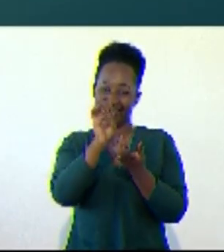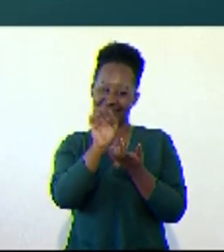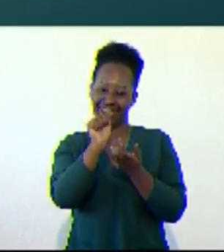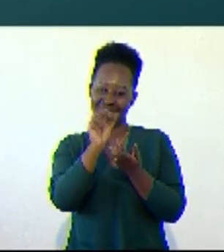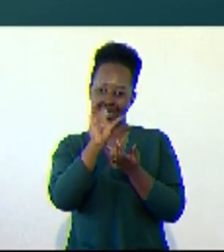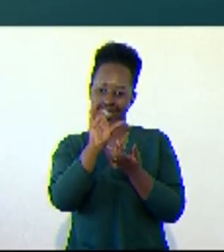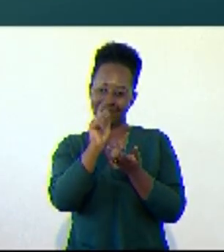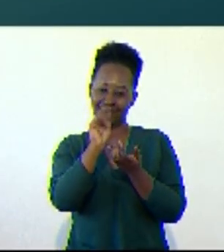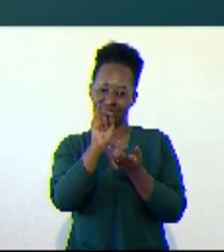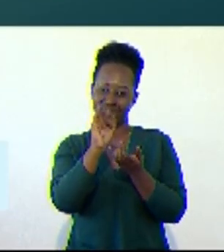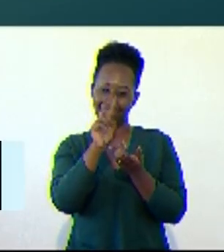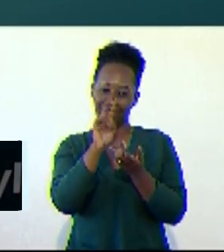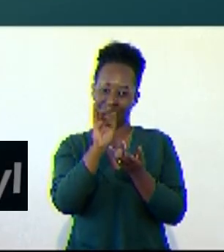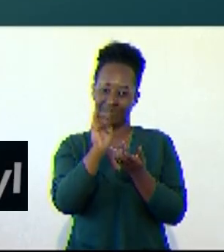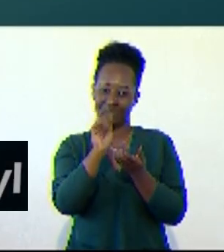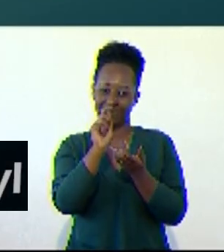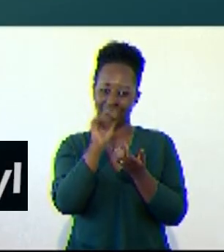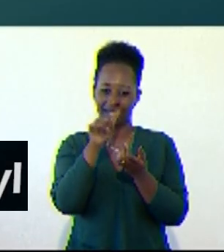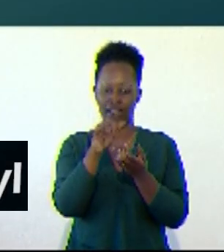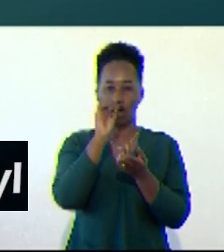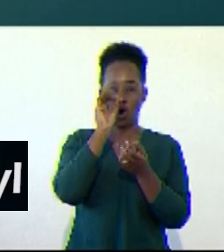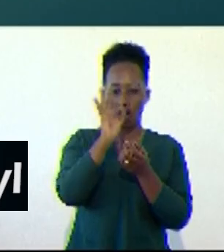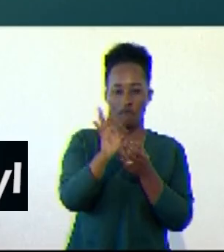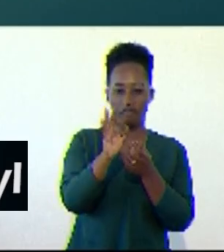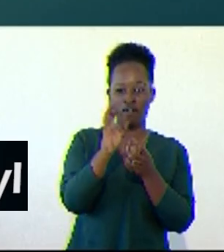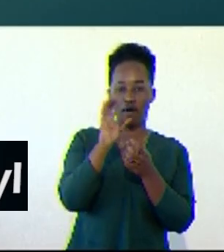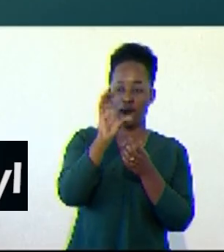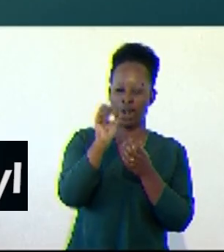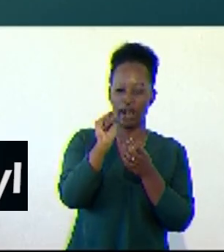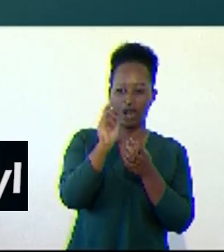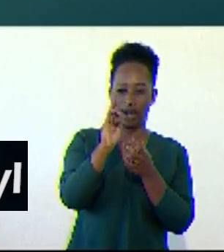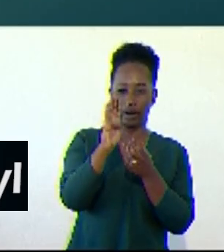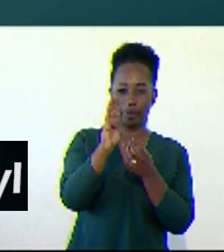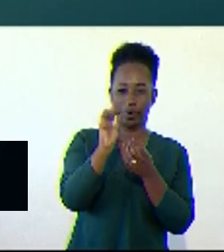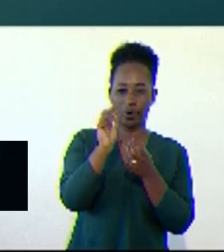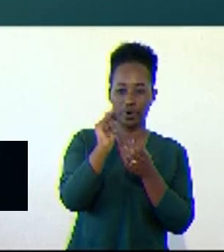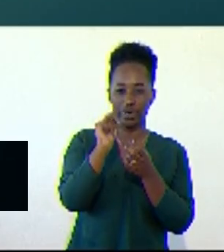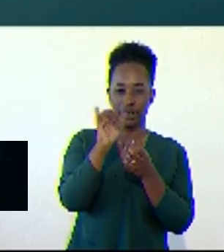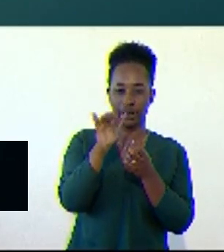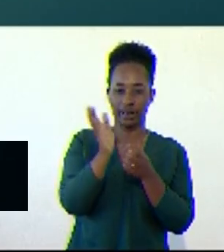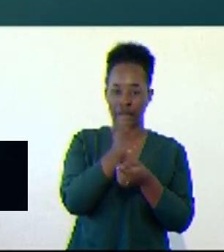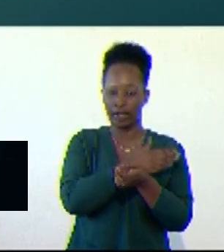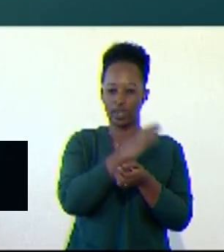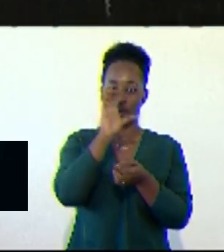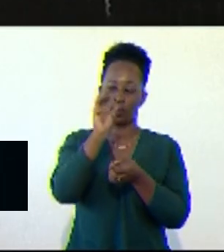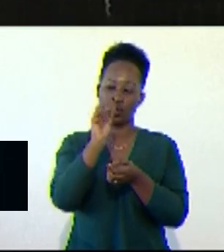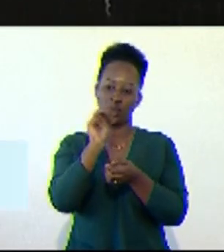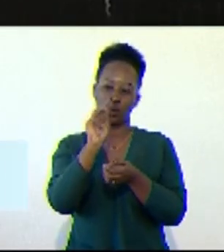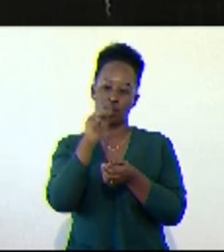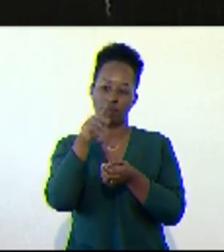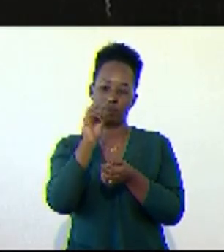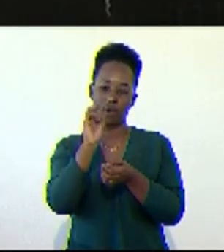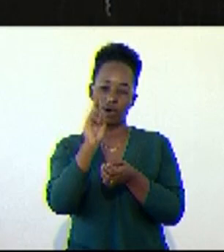be able to explain why they react like how they react, and why their